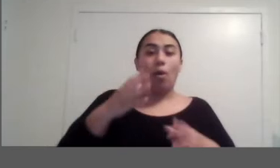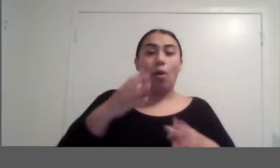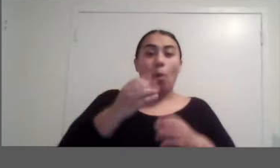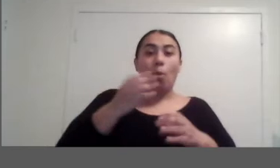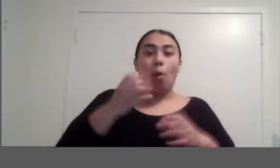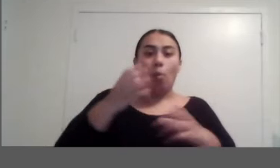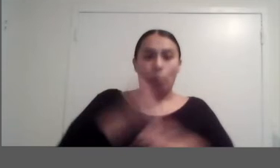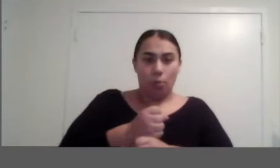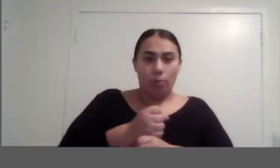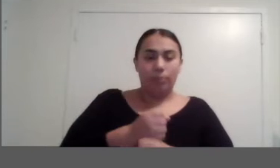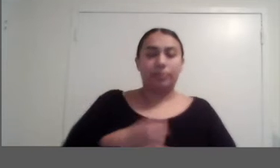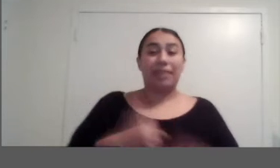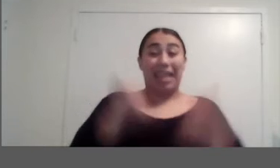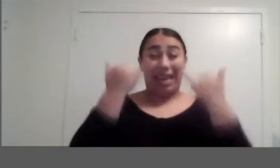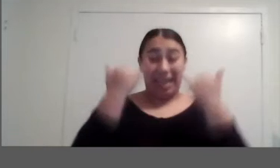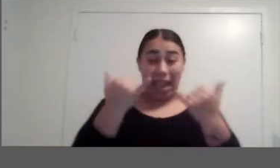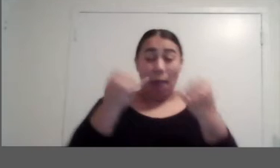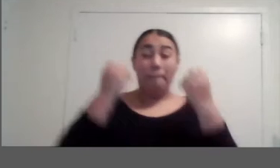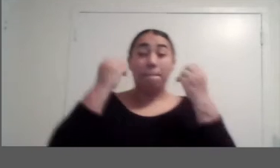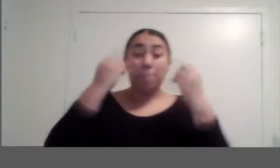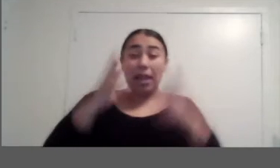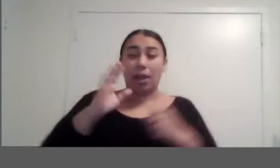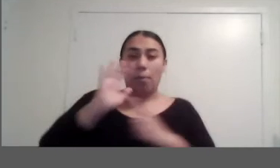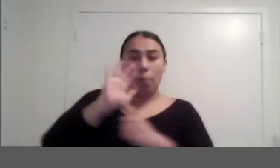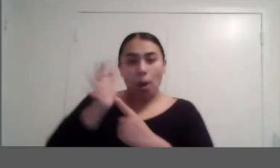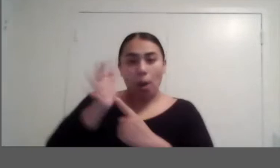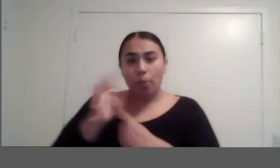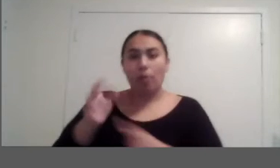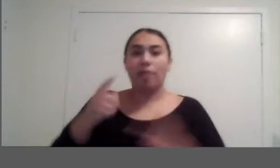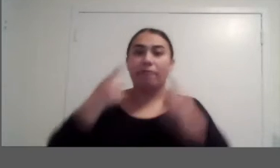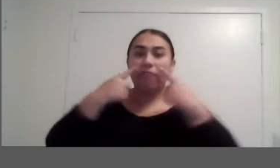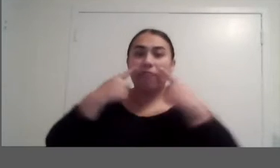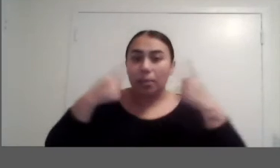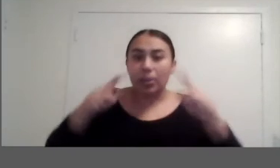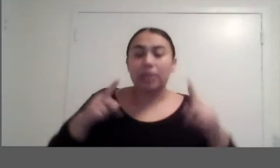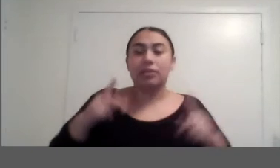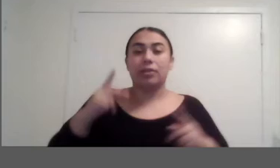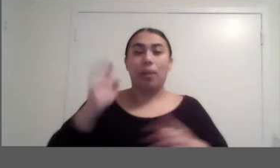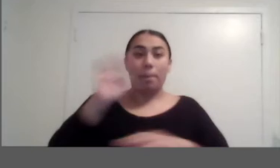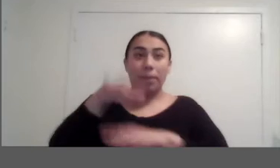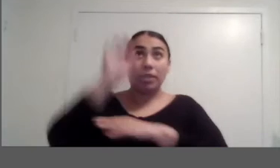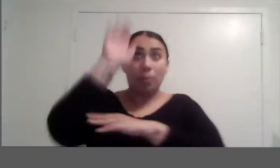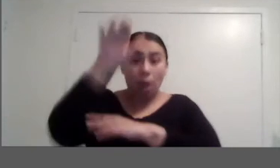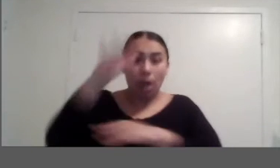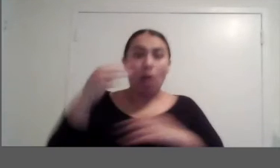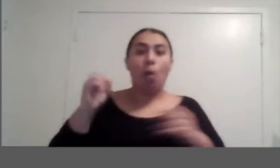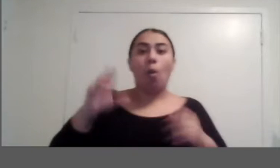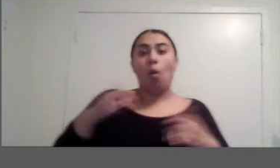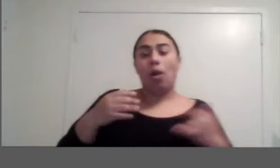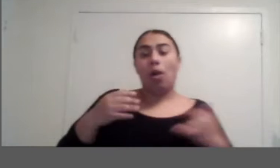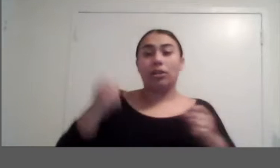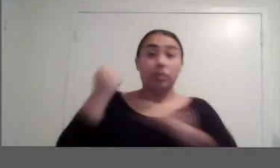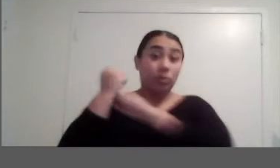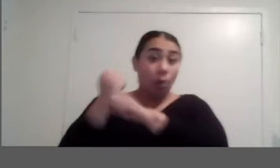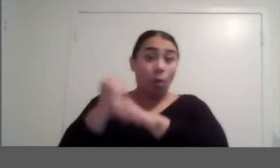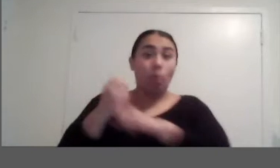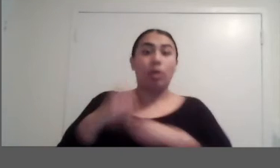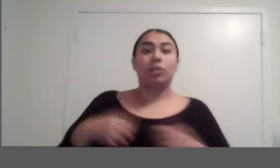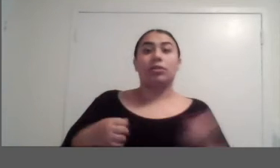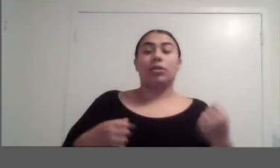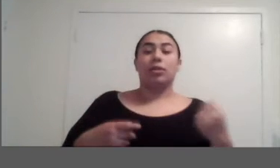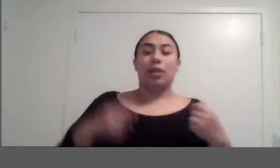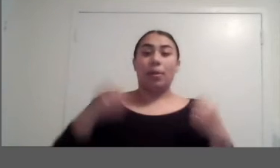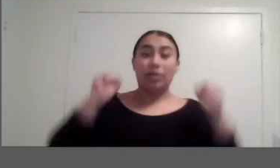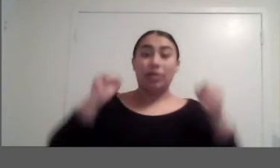evidence on how CBD or medical cannabis can help specifically with muscle recovery. However, there is evidence that shows